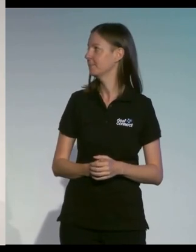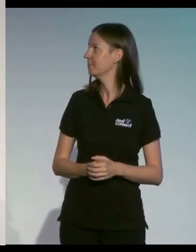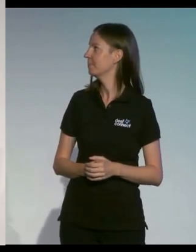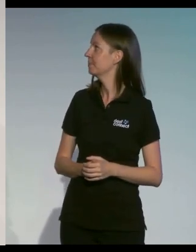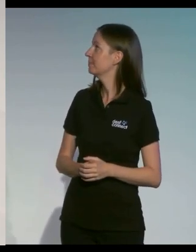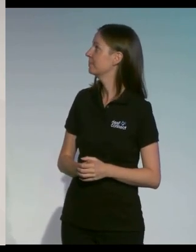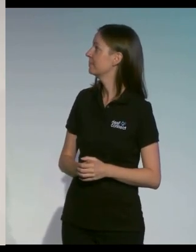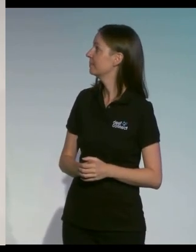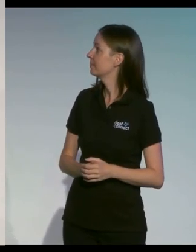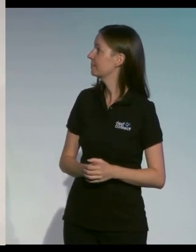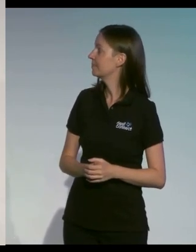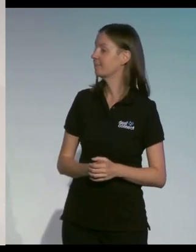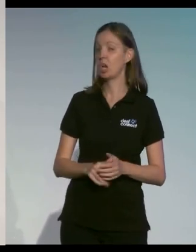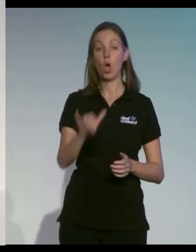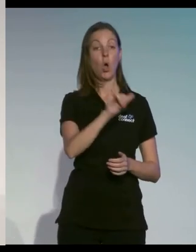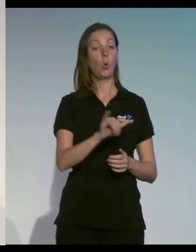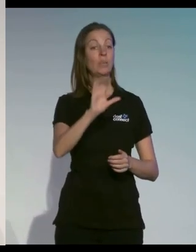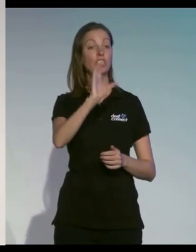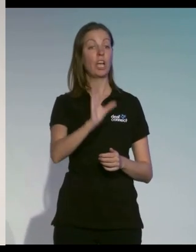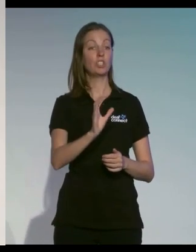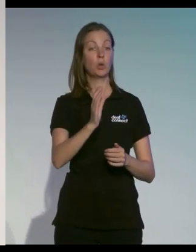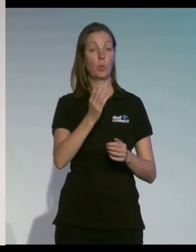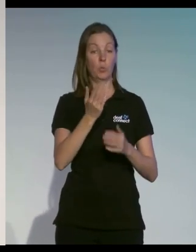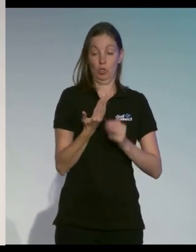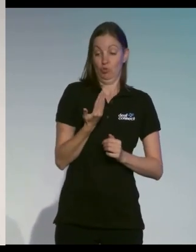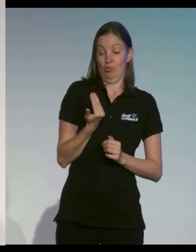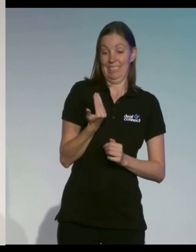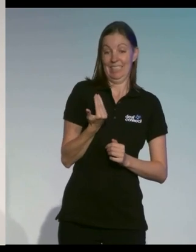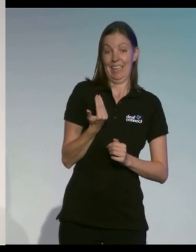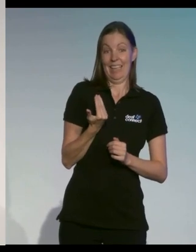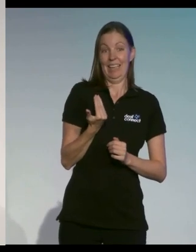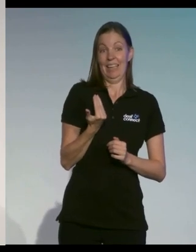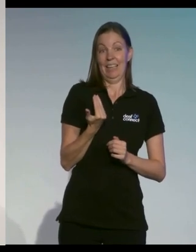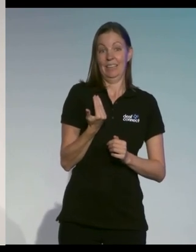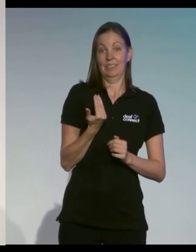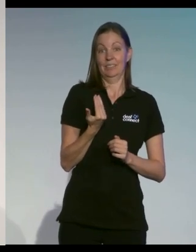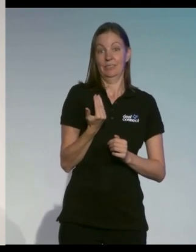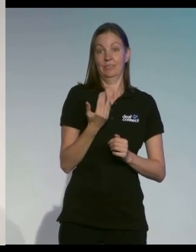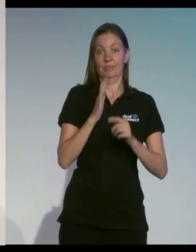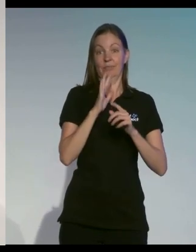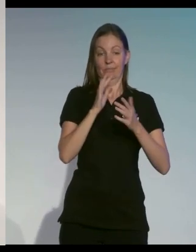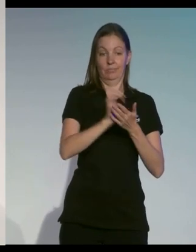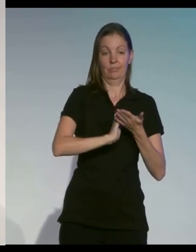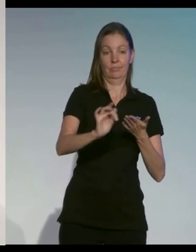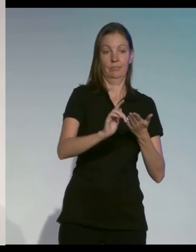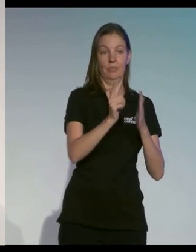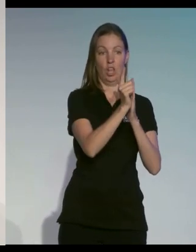Okay, which country is the one that most recently struck down laws criminalising consensual same-sex sexual